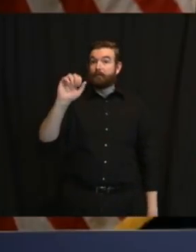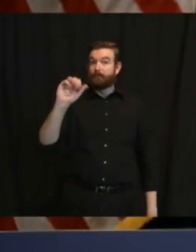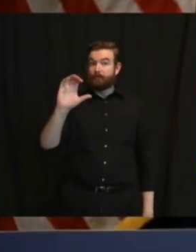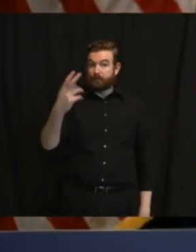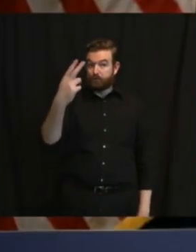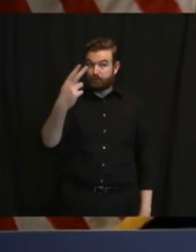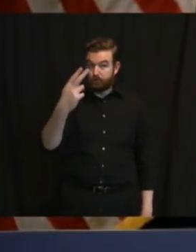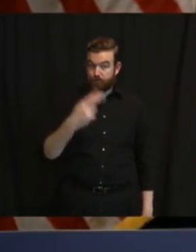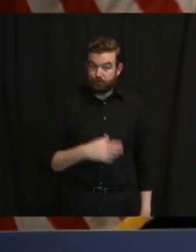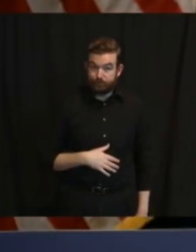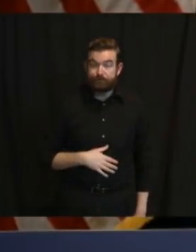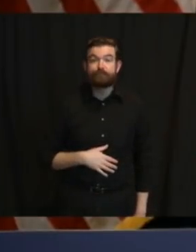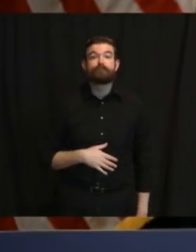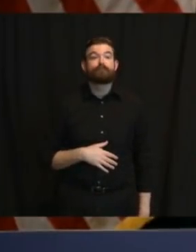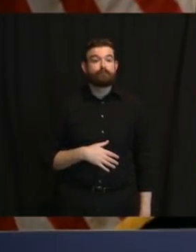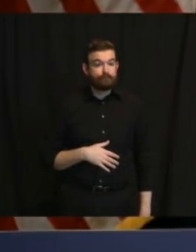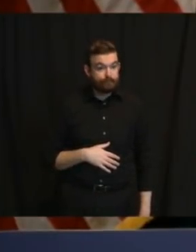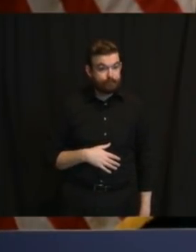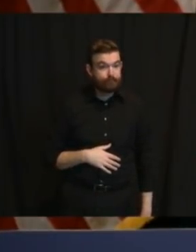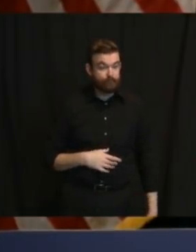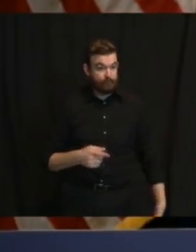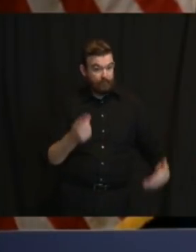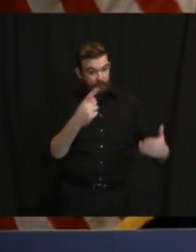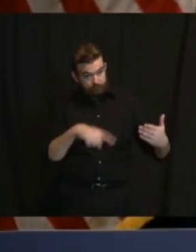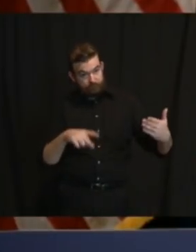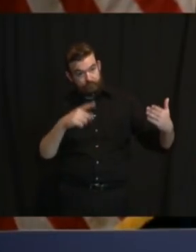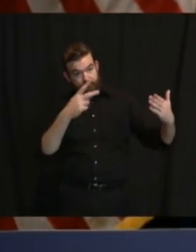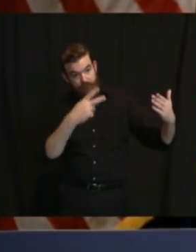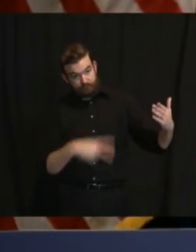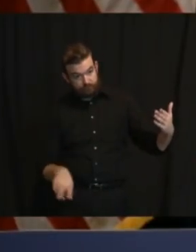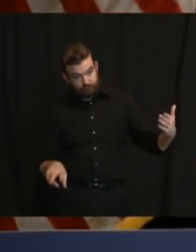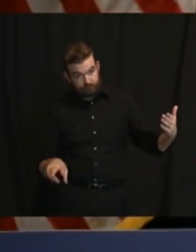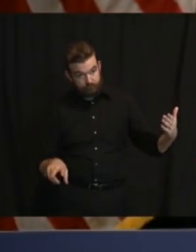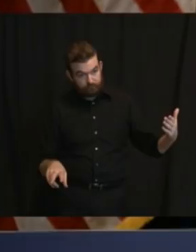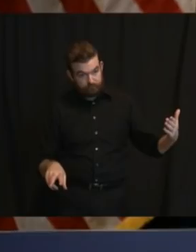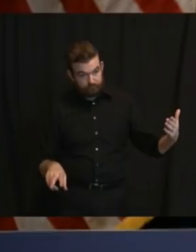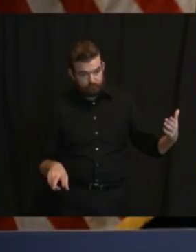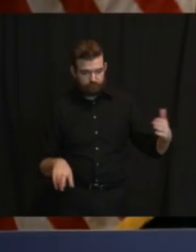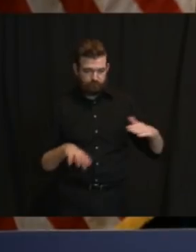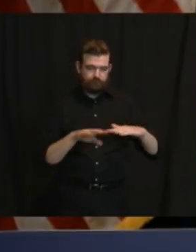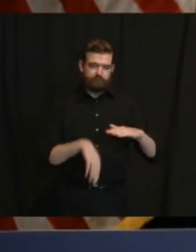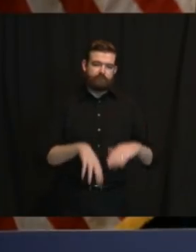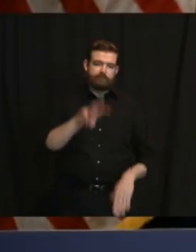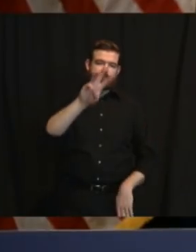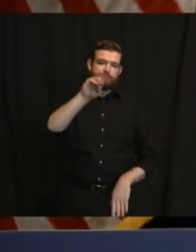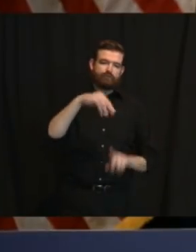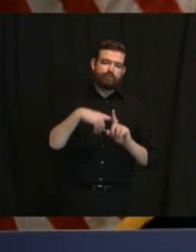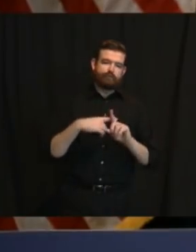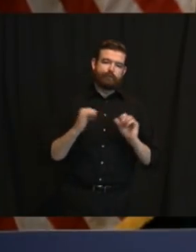of 60-something. So I would normally say that with a heavy heart, but that probably gives us a little bit more